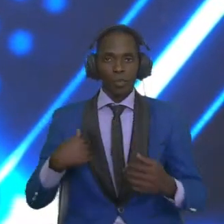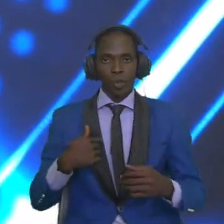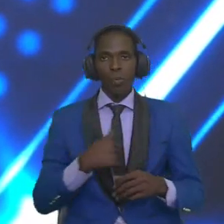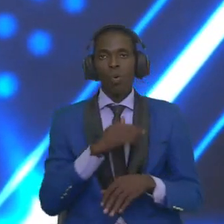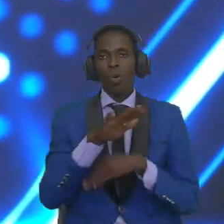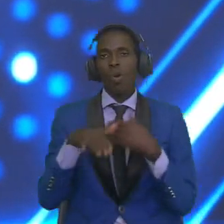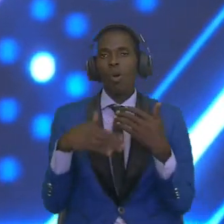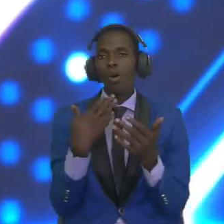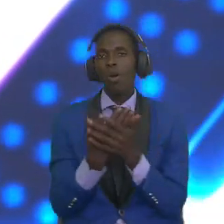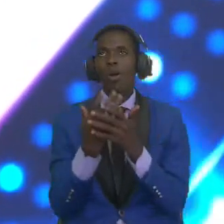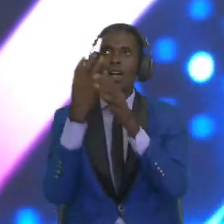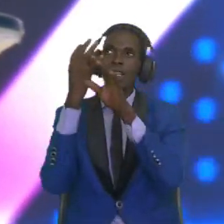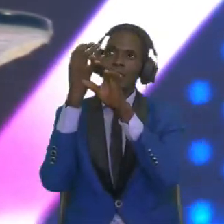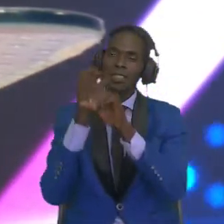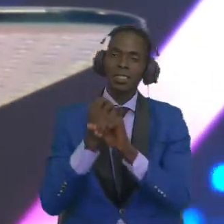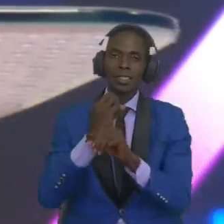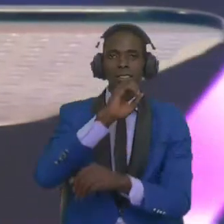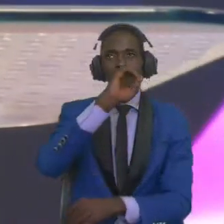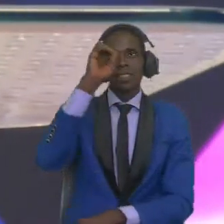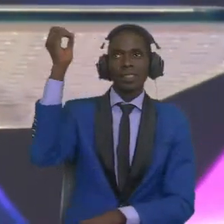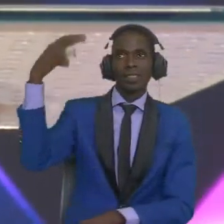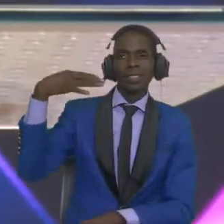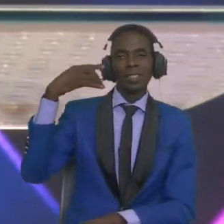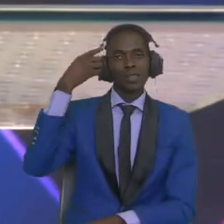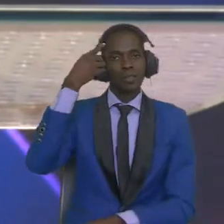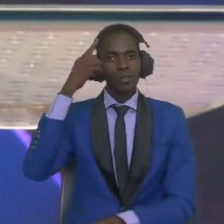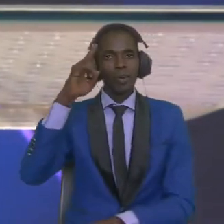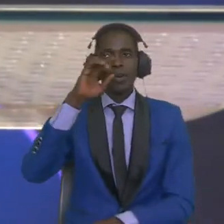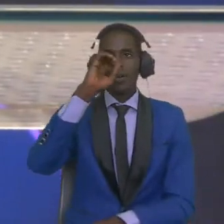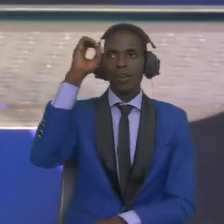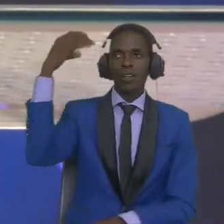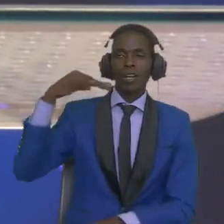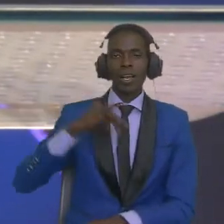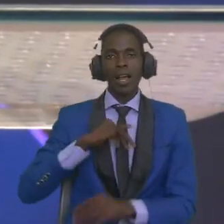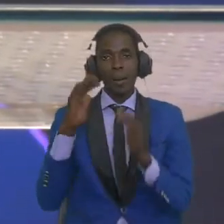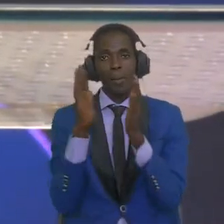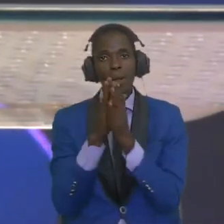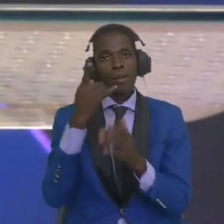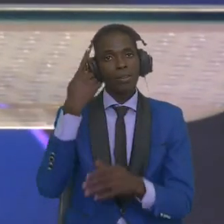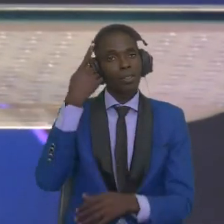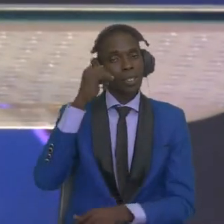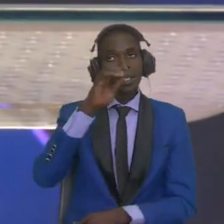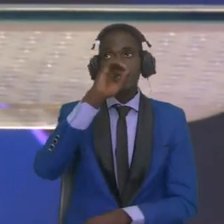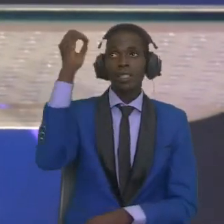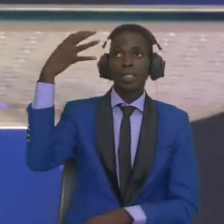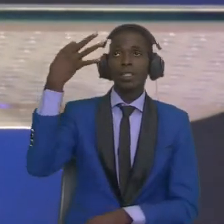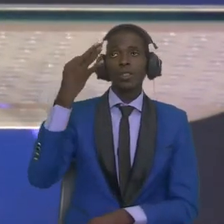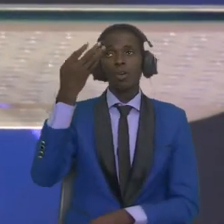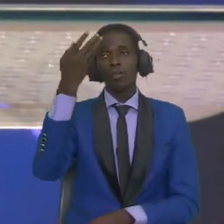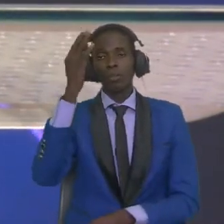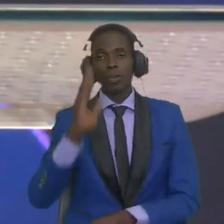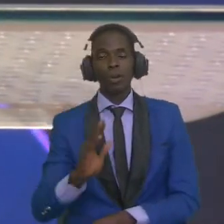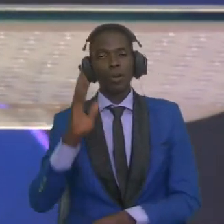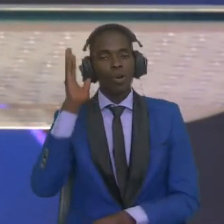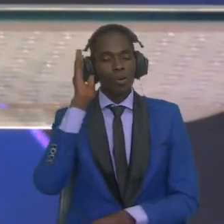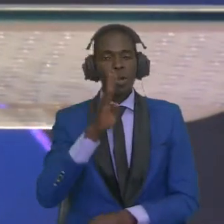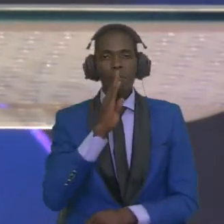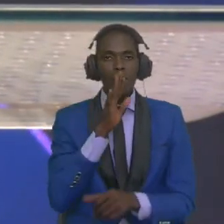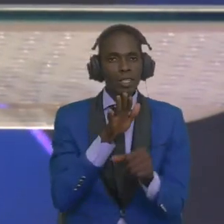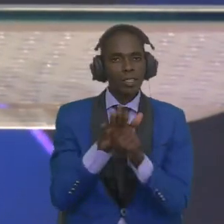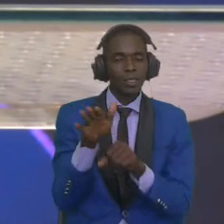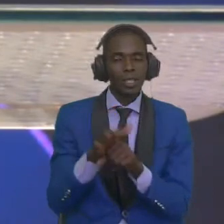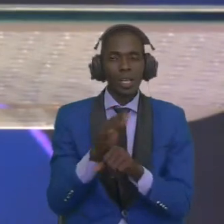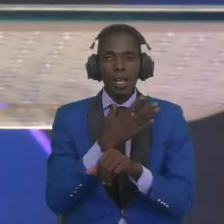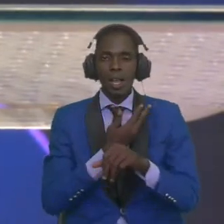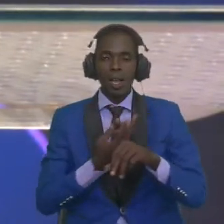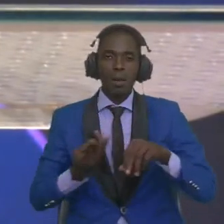received grace for grace? I pray the grace of God will be sufficient and will multiply